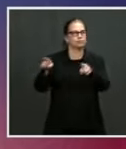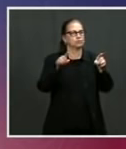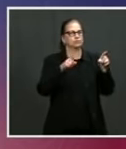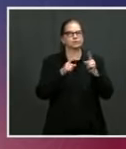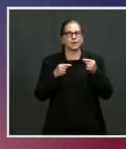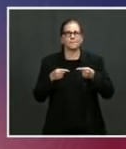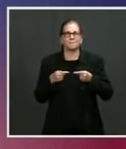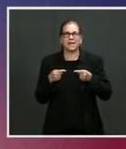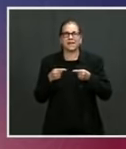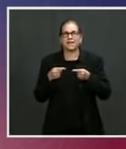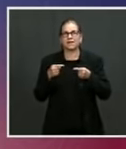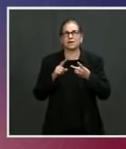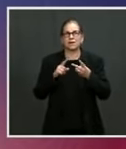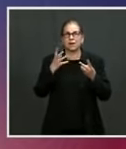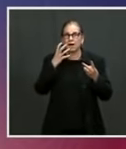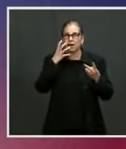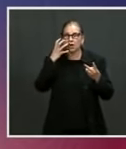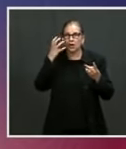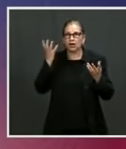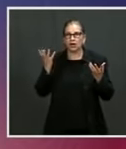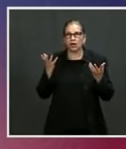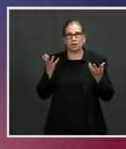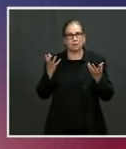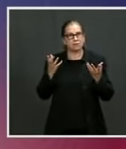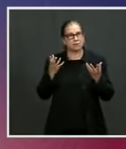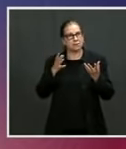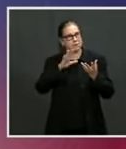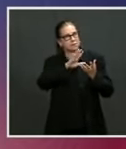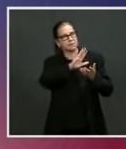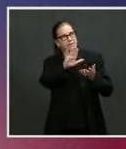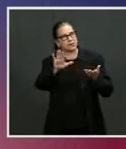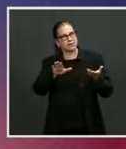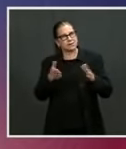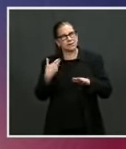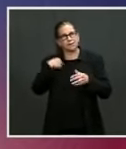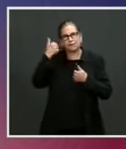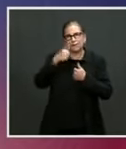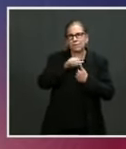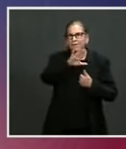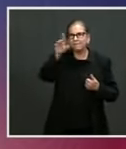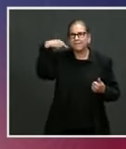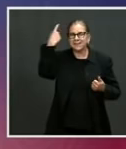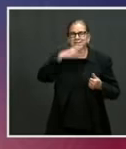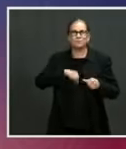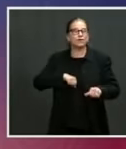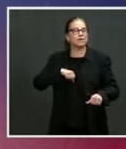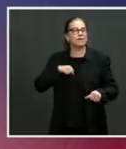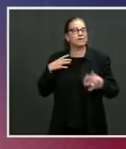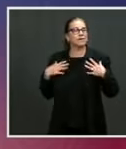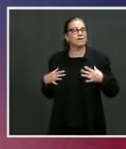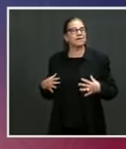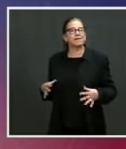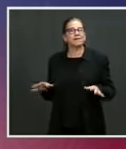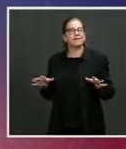I remember the pride on his face the day I penned those bars on his shoulders.